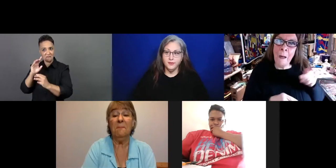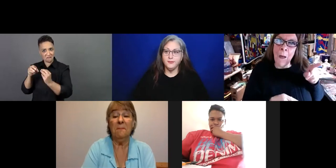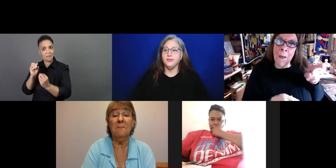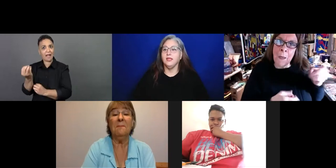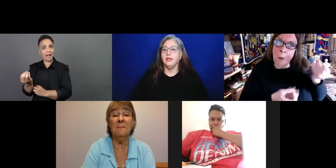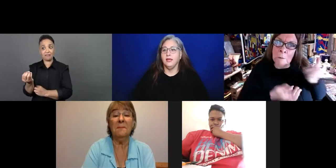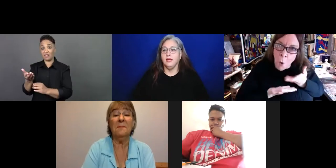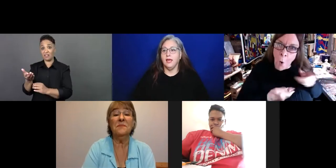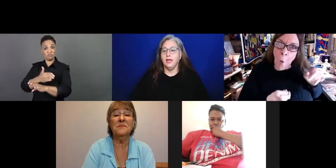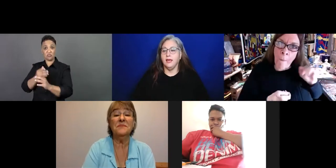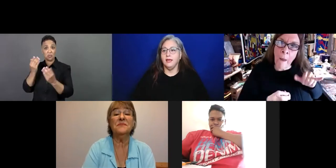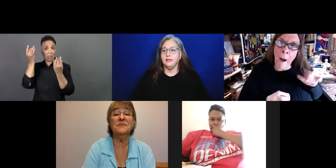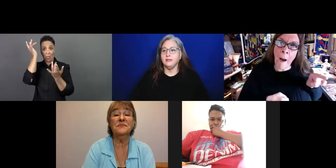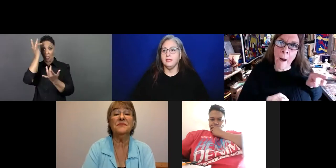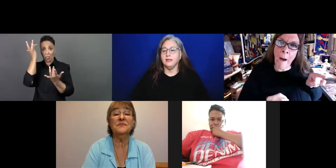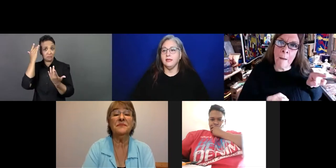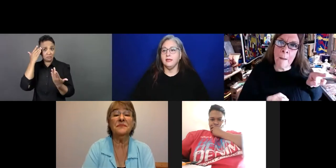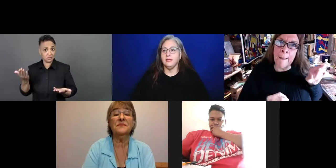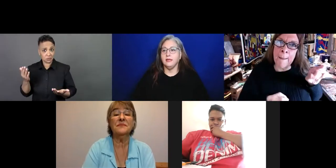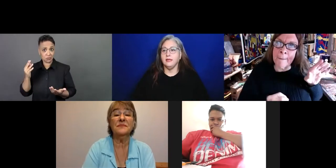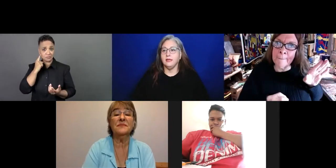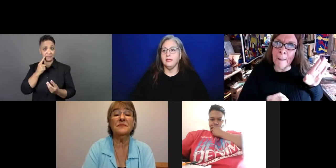unaware. And